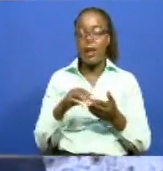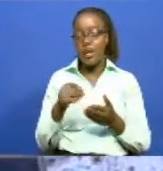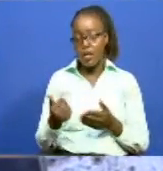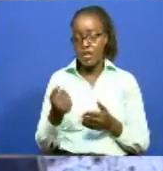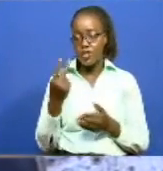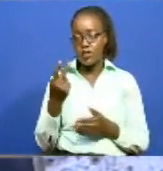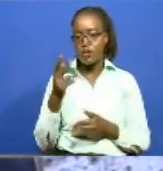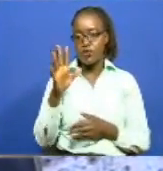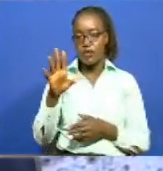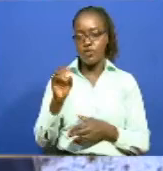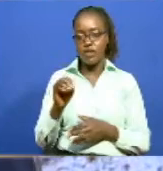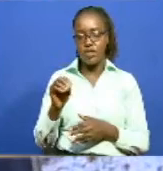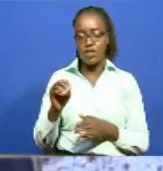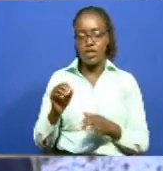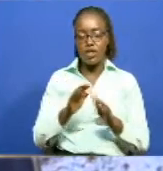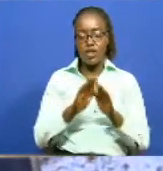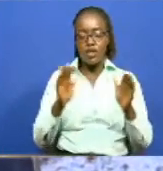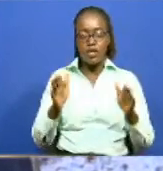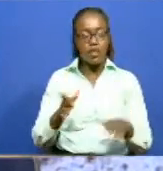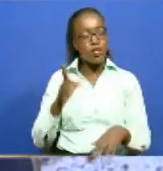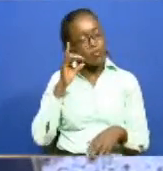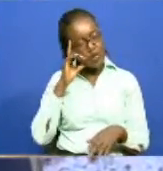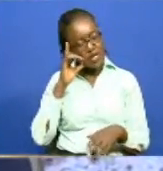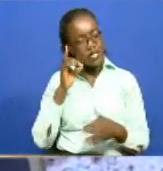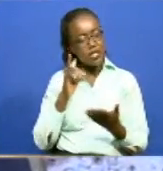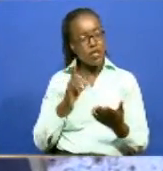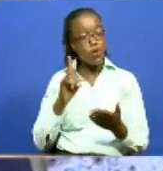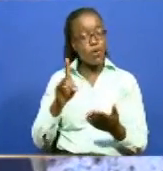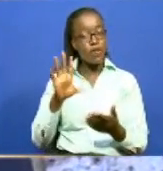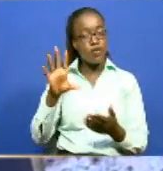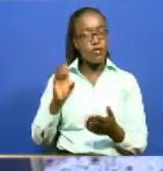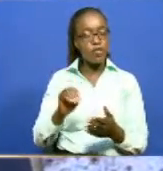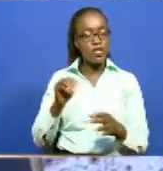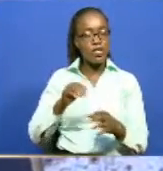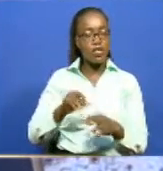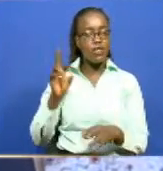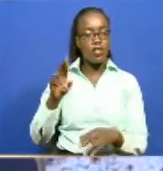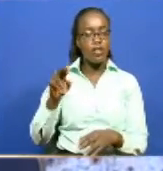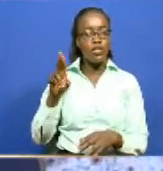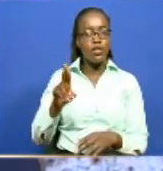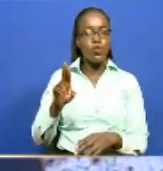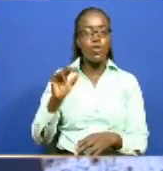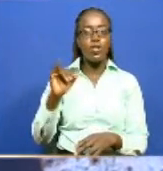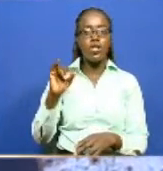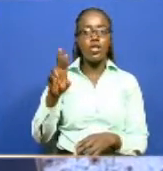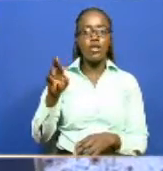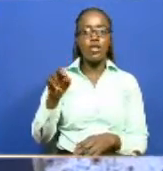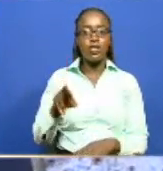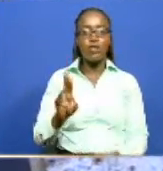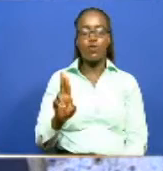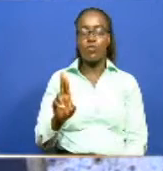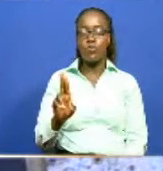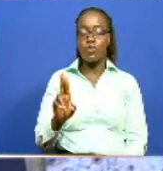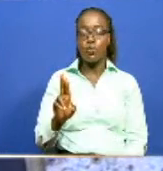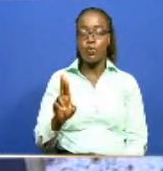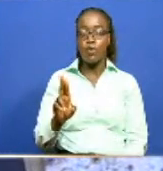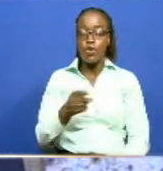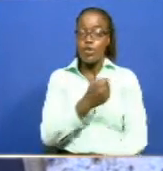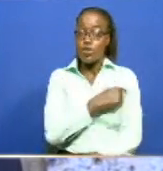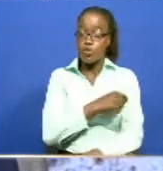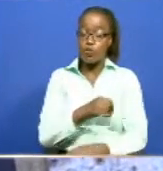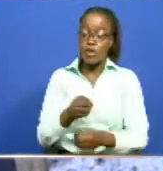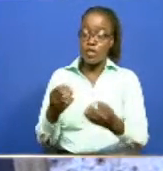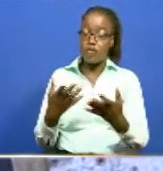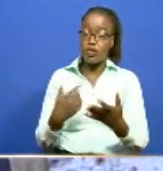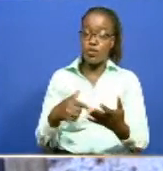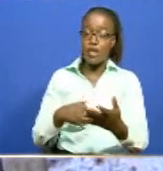250 beds, 150 in Ruiru. A facility will be handed over to us by the 30th of